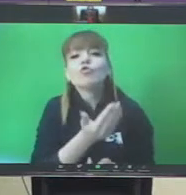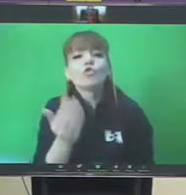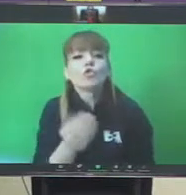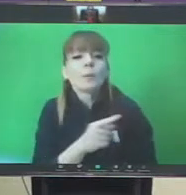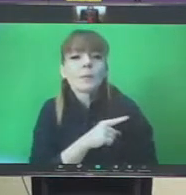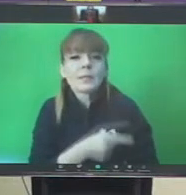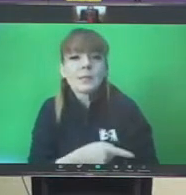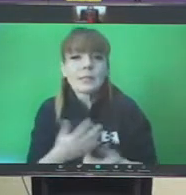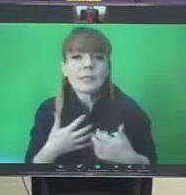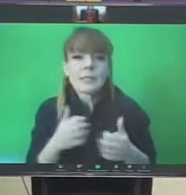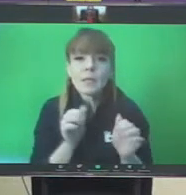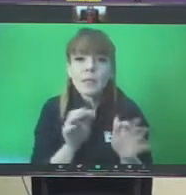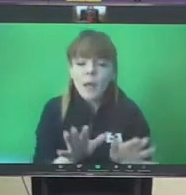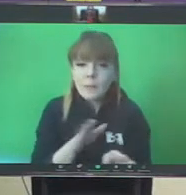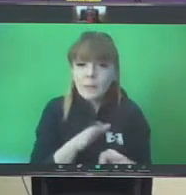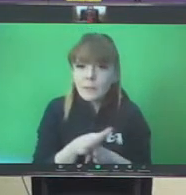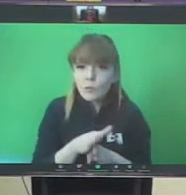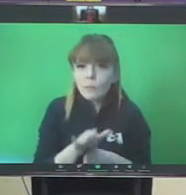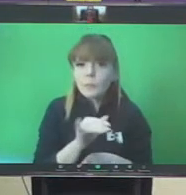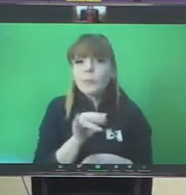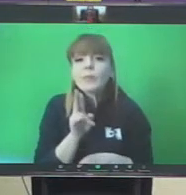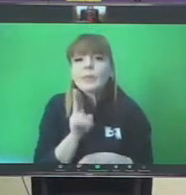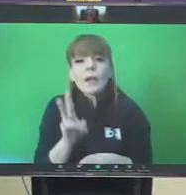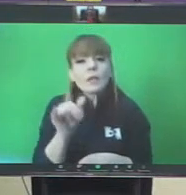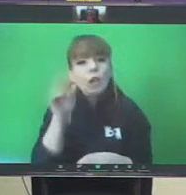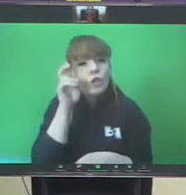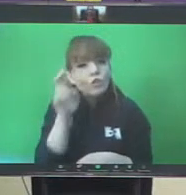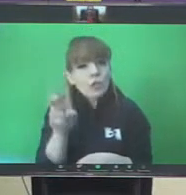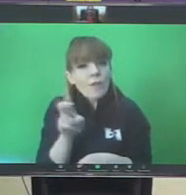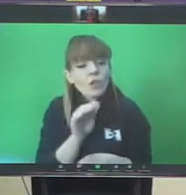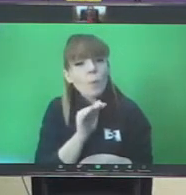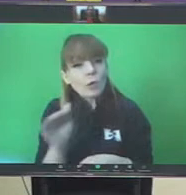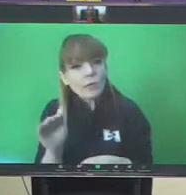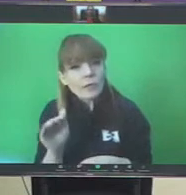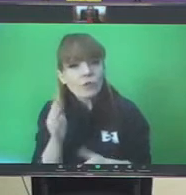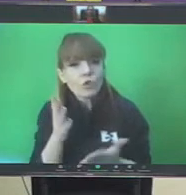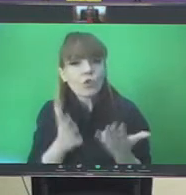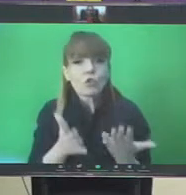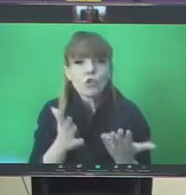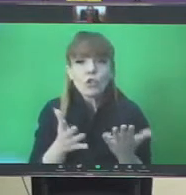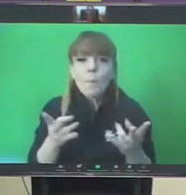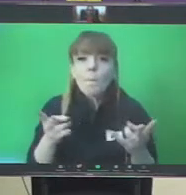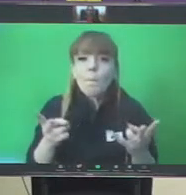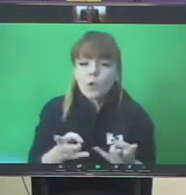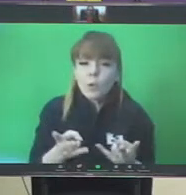does that? And on a government level,